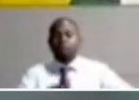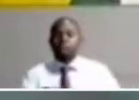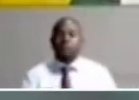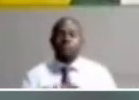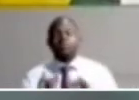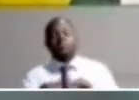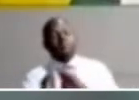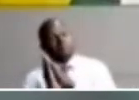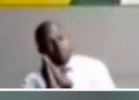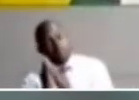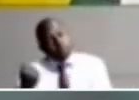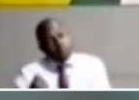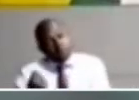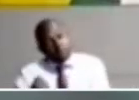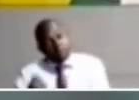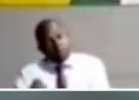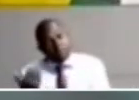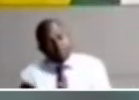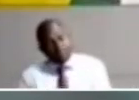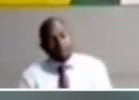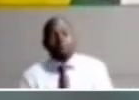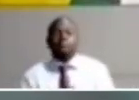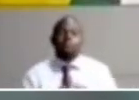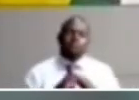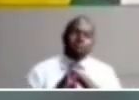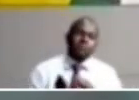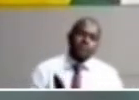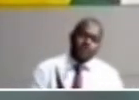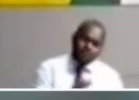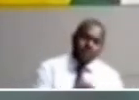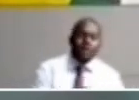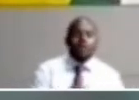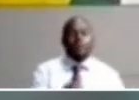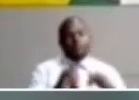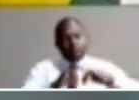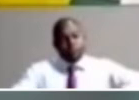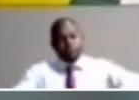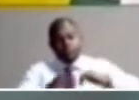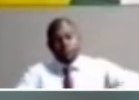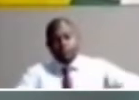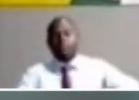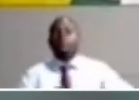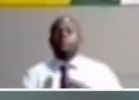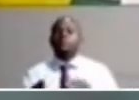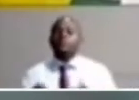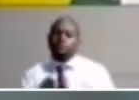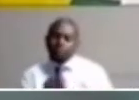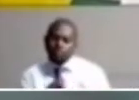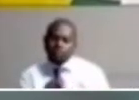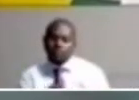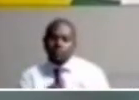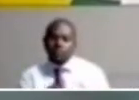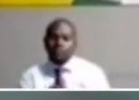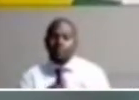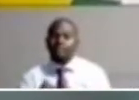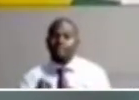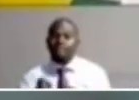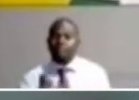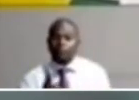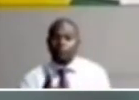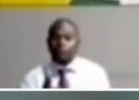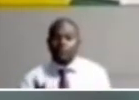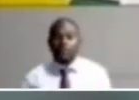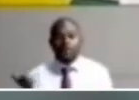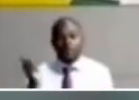people sleep there, work, and go back to the temporary camp until 14 days.